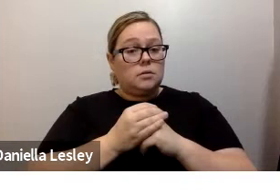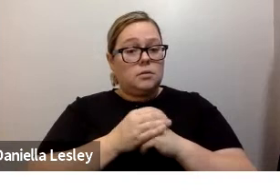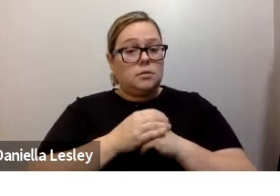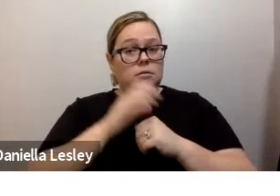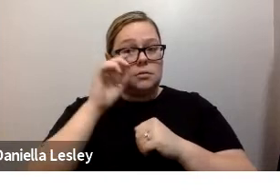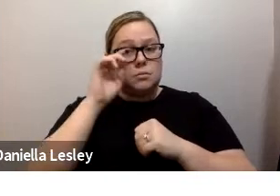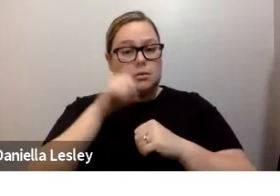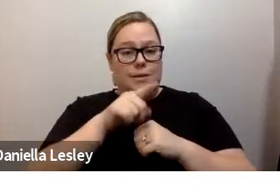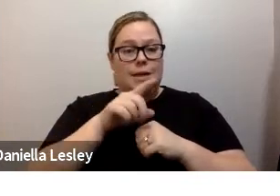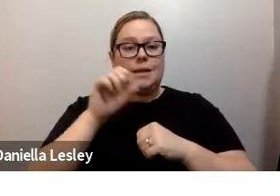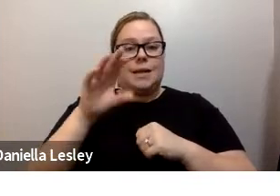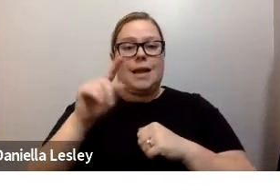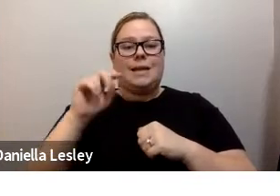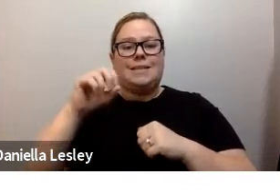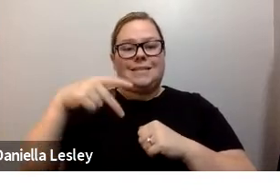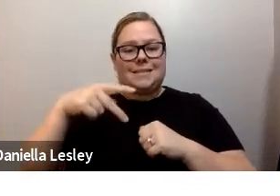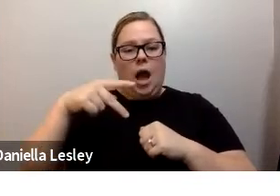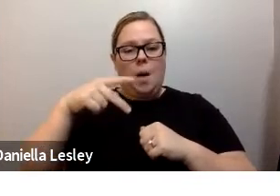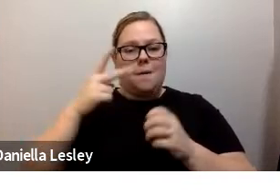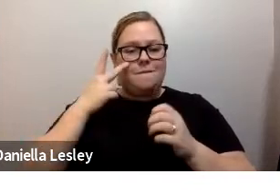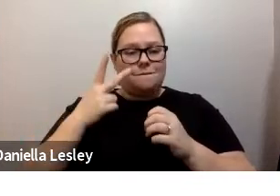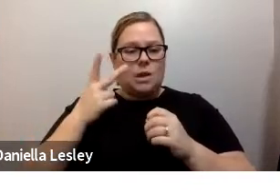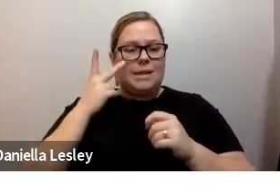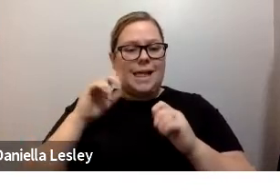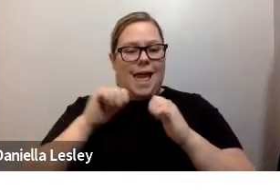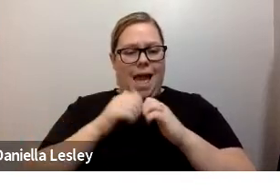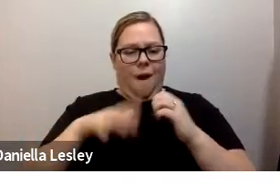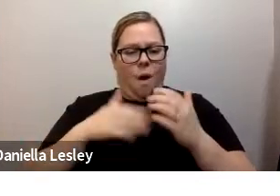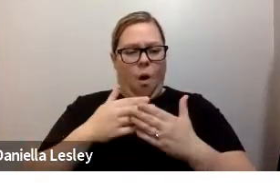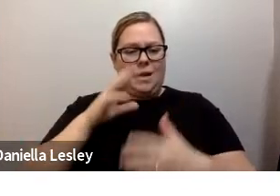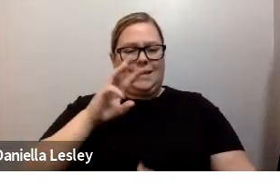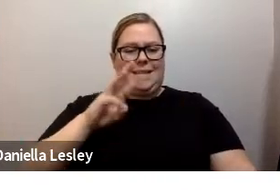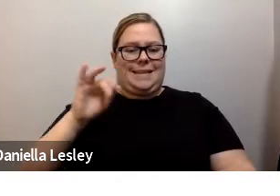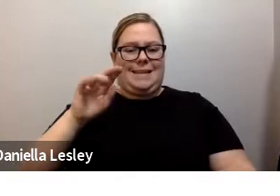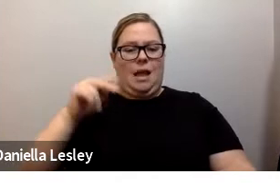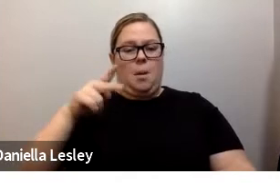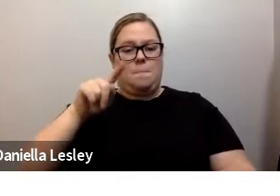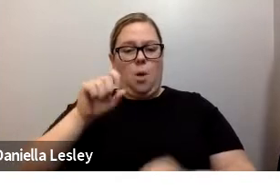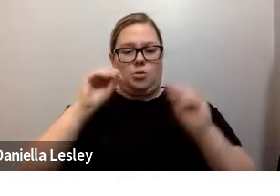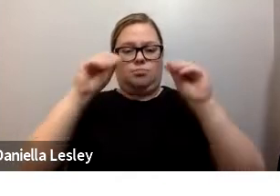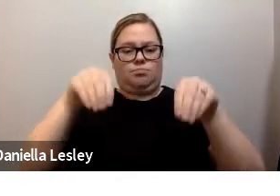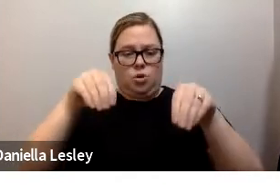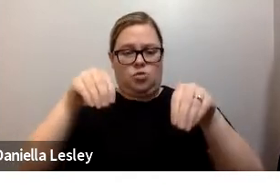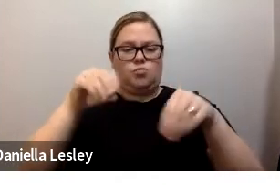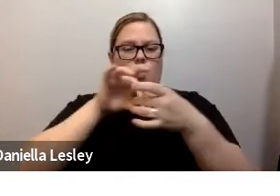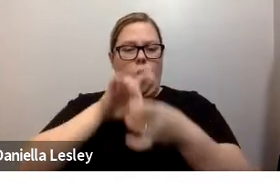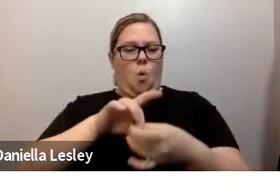Here I provide a top-down view so you can get an idea of how all of the inputs, all 6 of them, are placed in relation to the player. So here we have a